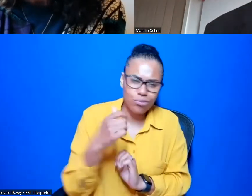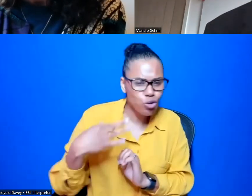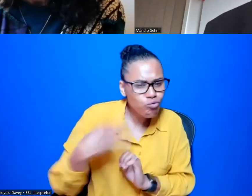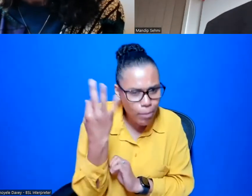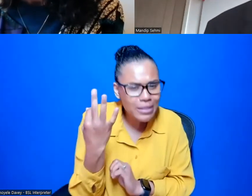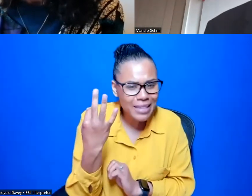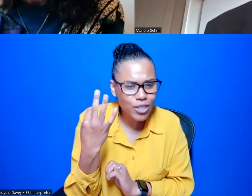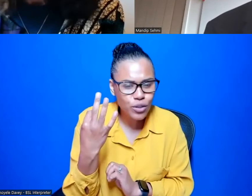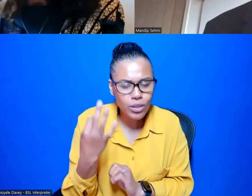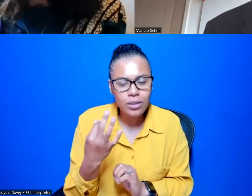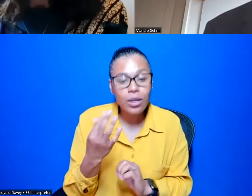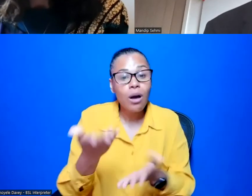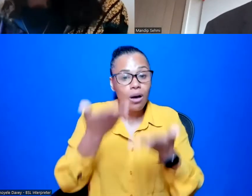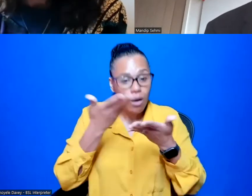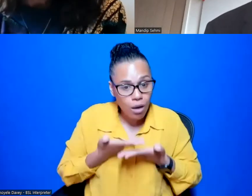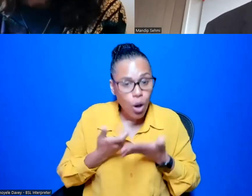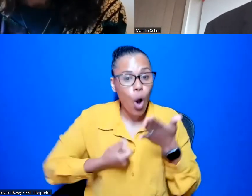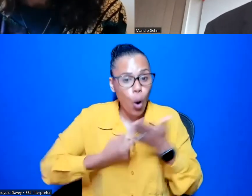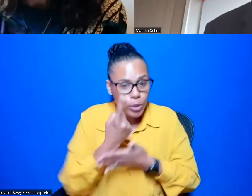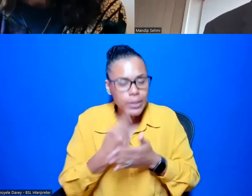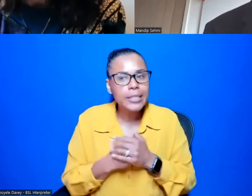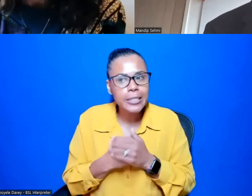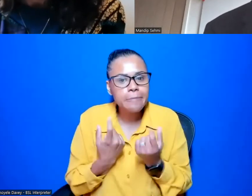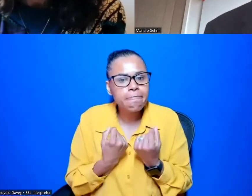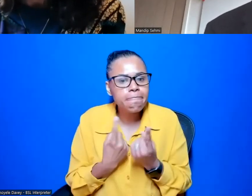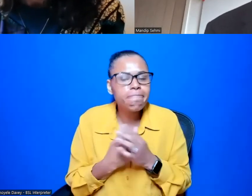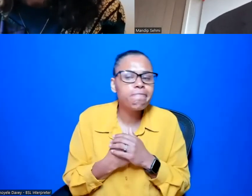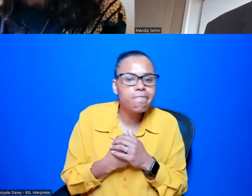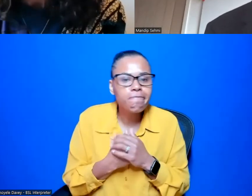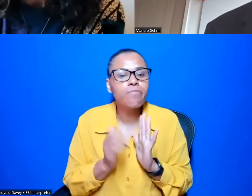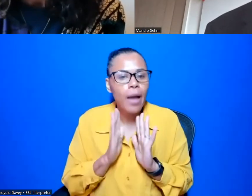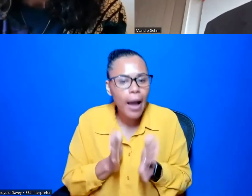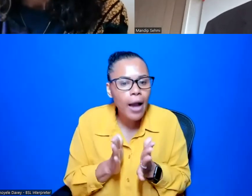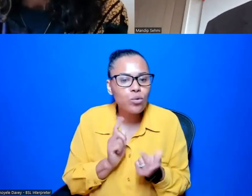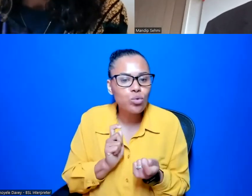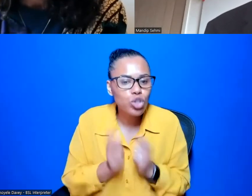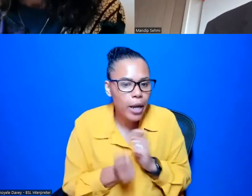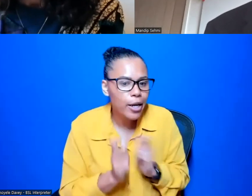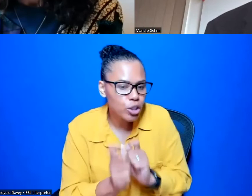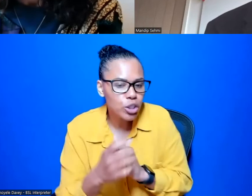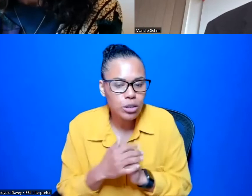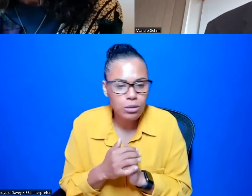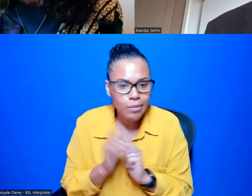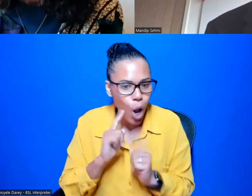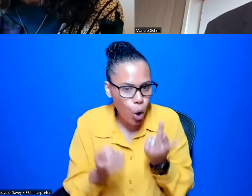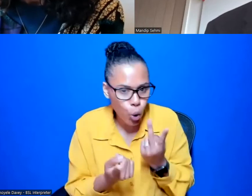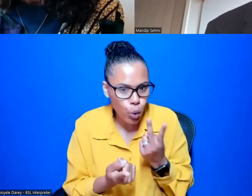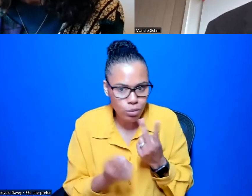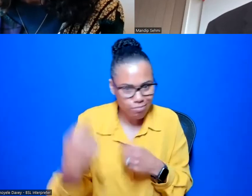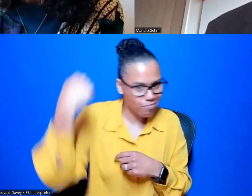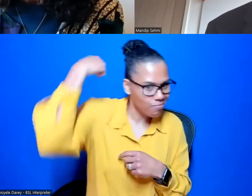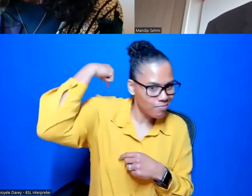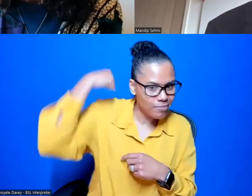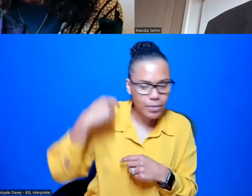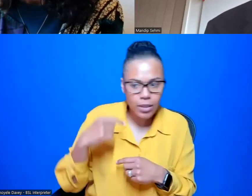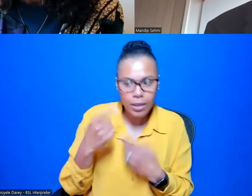it, for me, it was about making changes that I couldn't make anywhere else. I've had the chance to be in the sport at